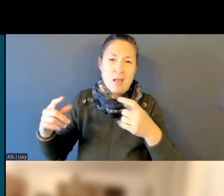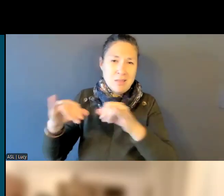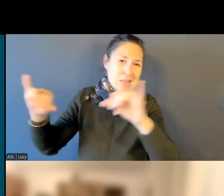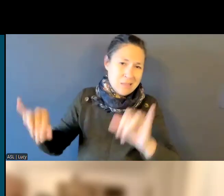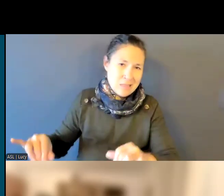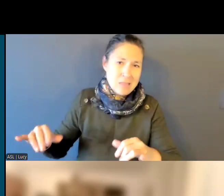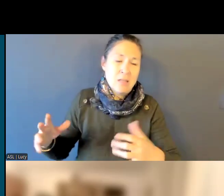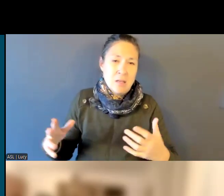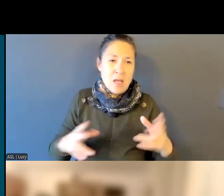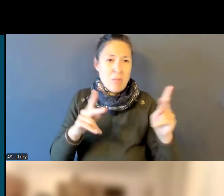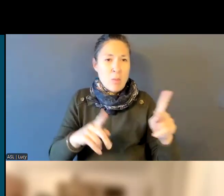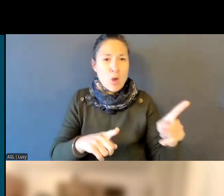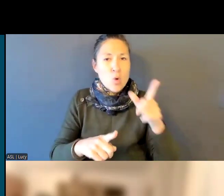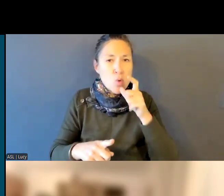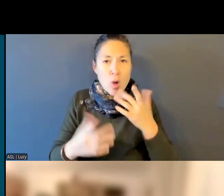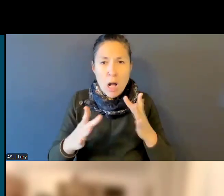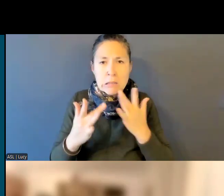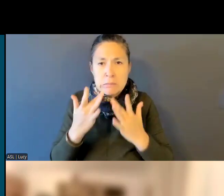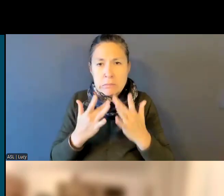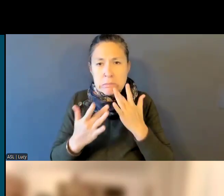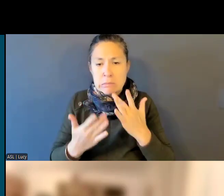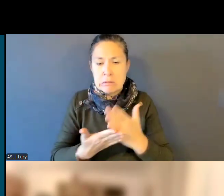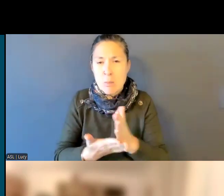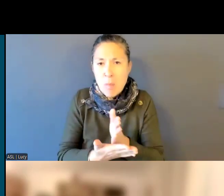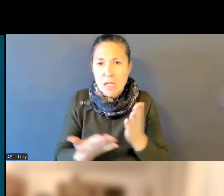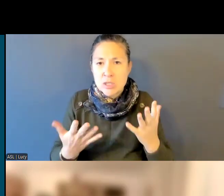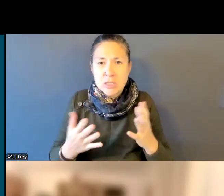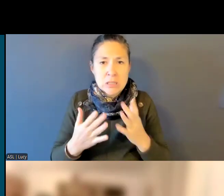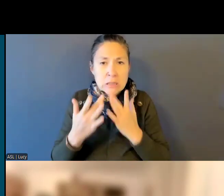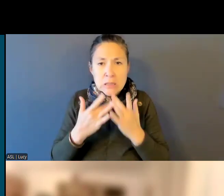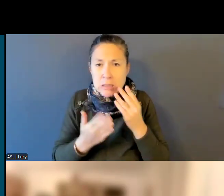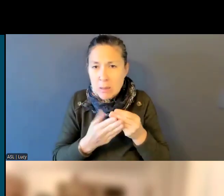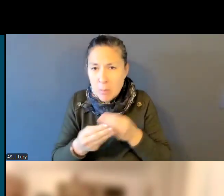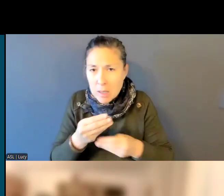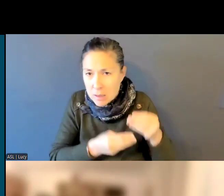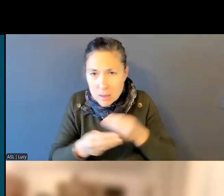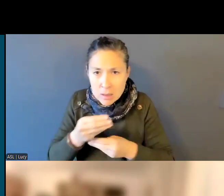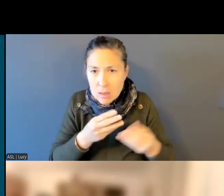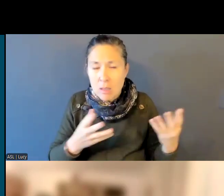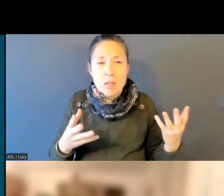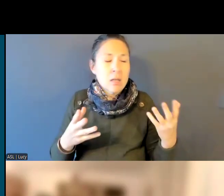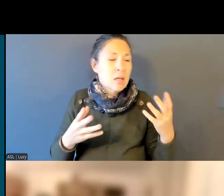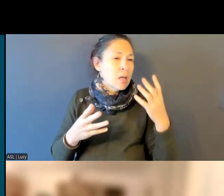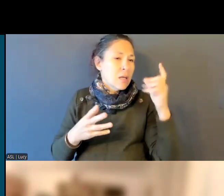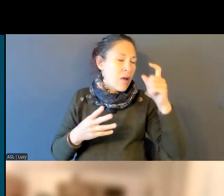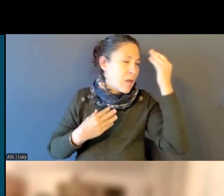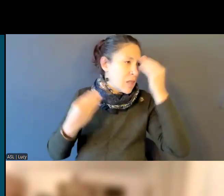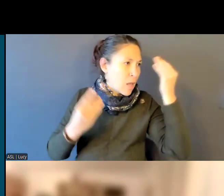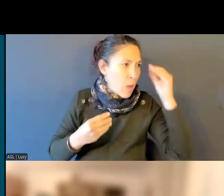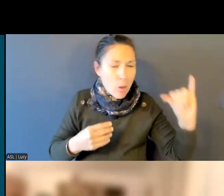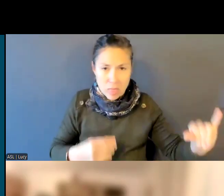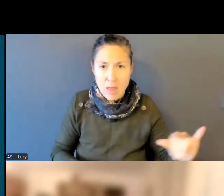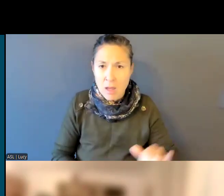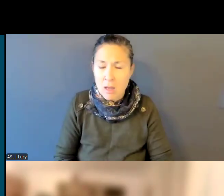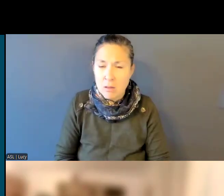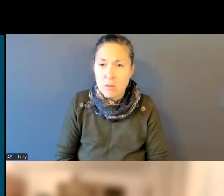folks that are already stretched thin on budgets. And so just making sure that those considerations are somehow baked